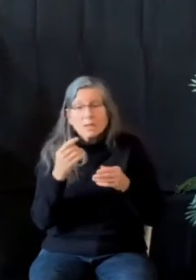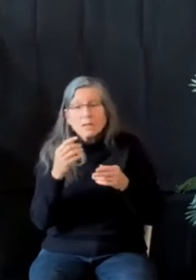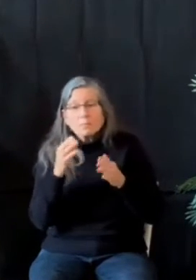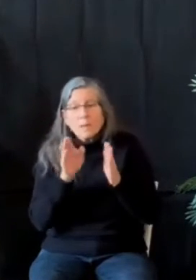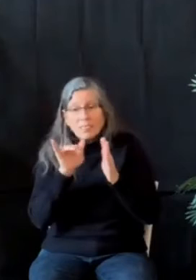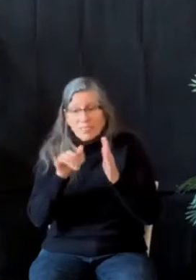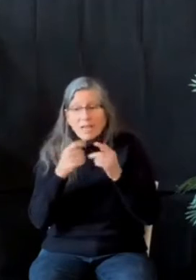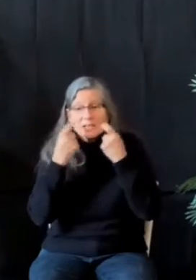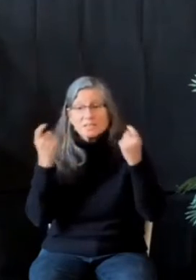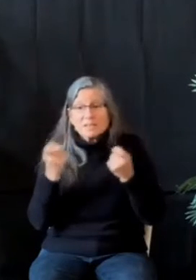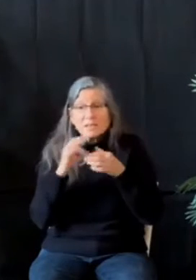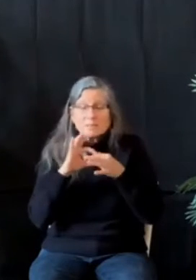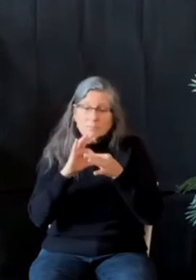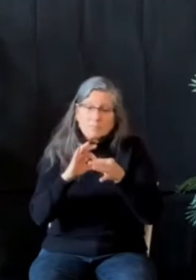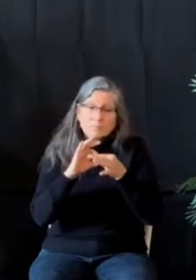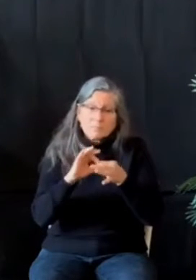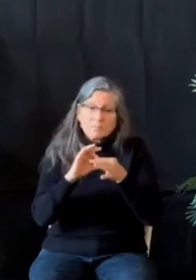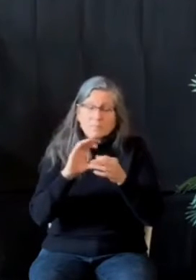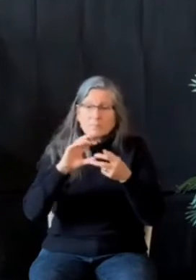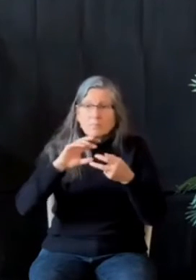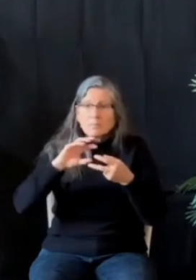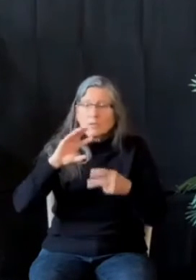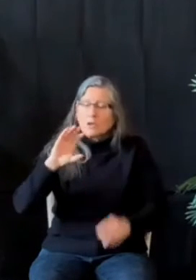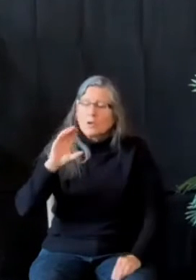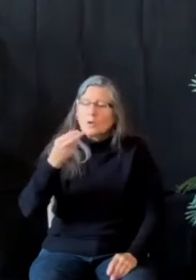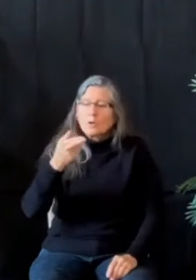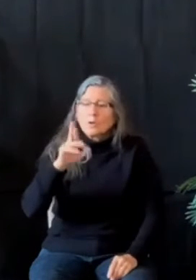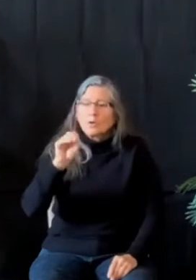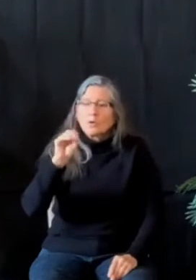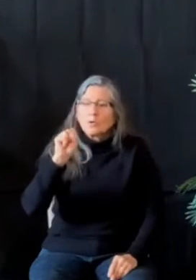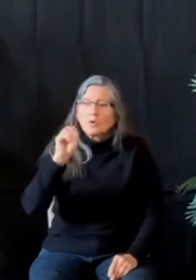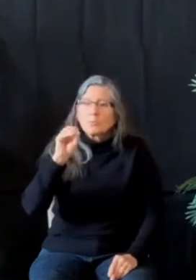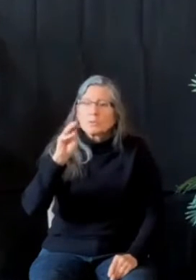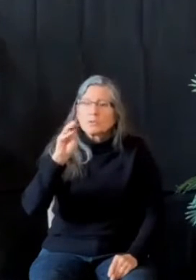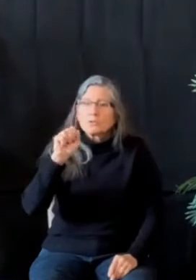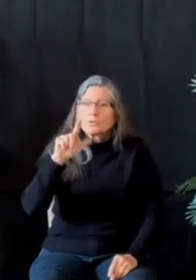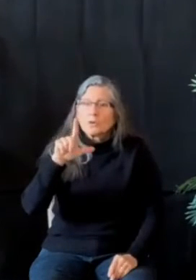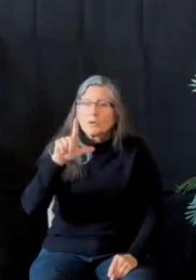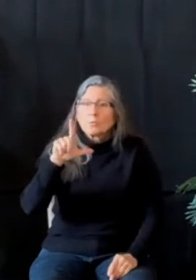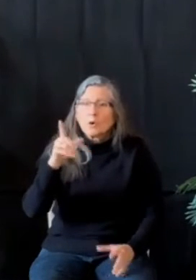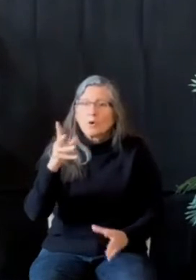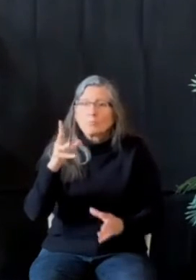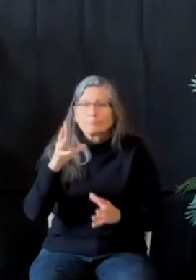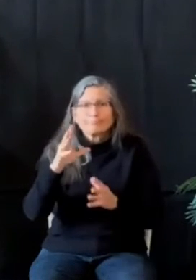adultery, has to do with the chromosomal makeup of an individual.